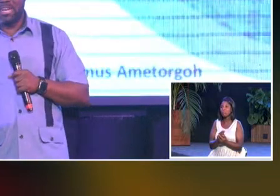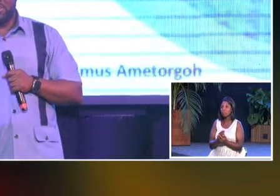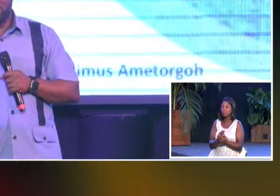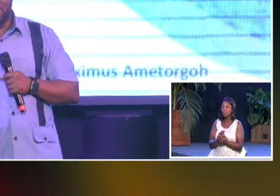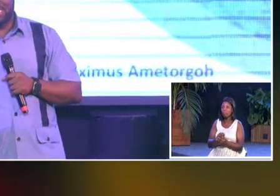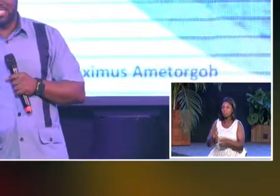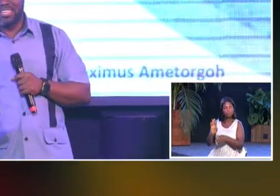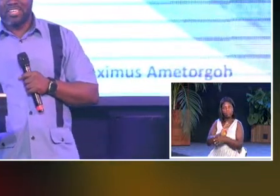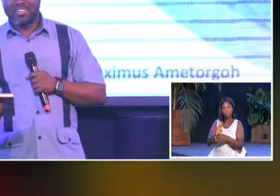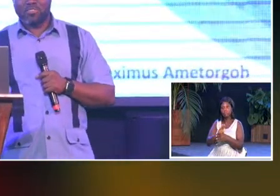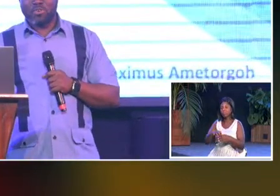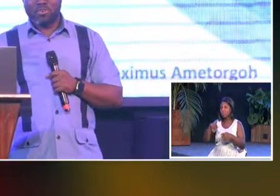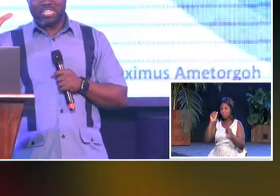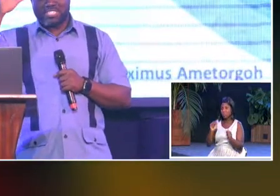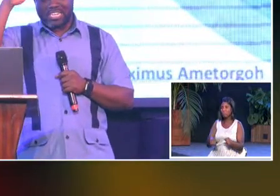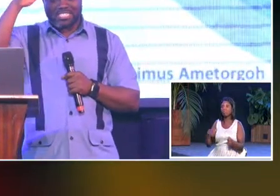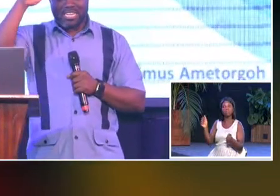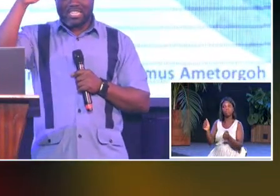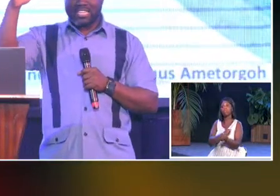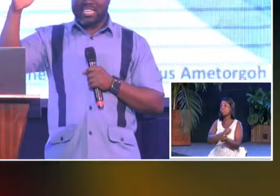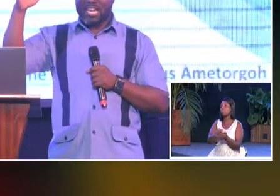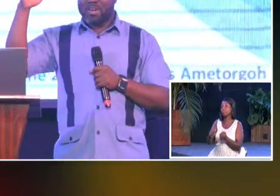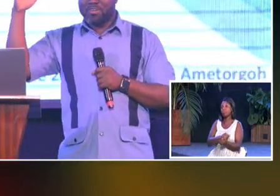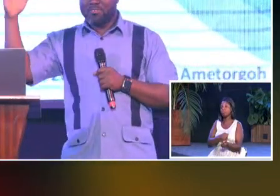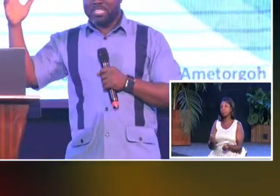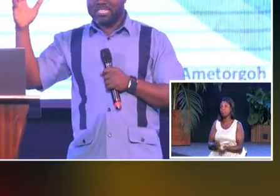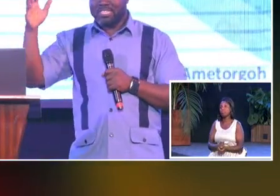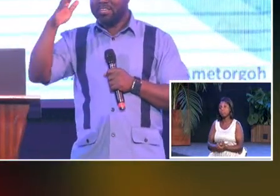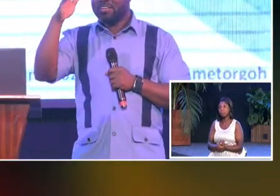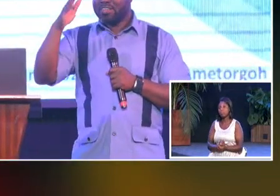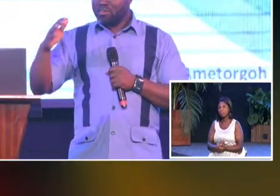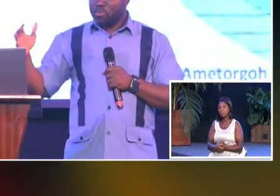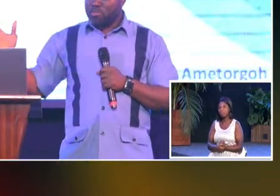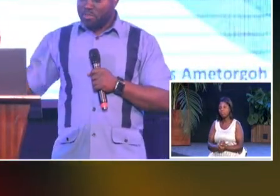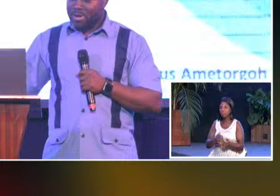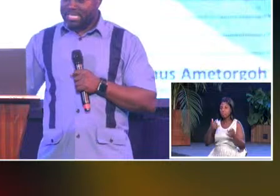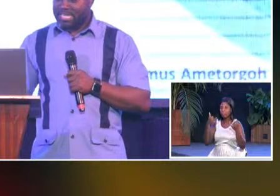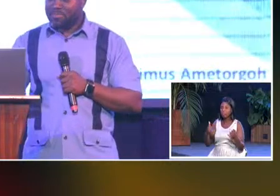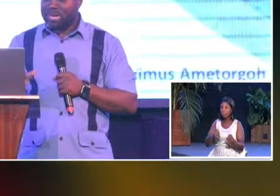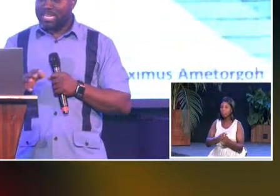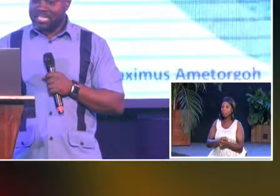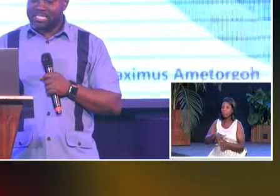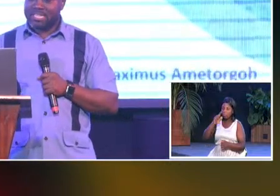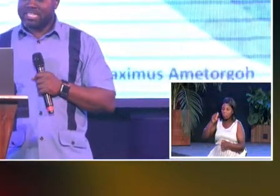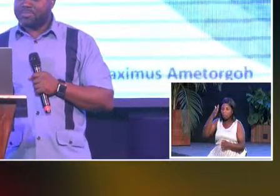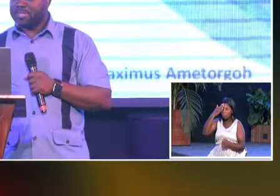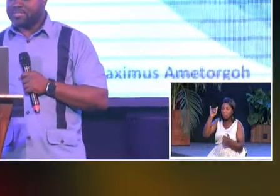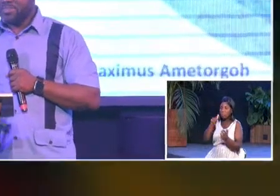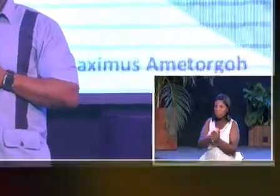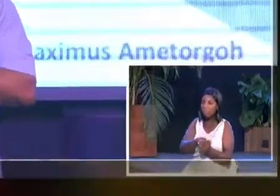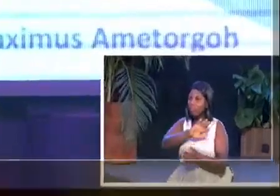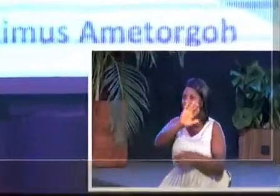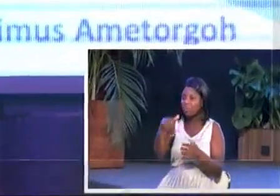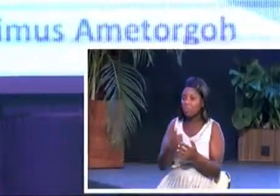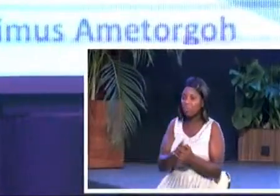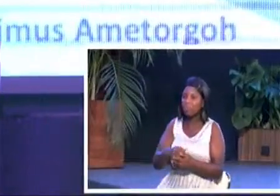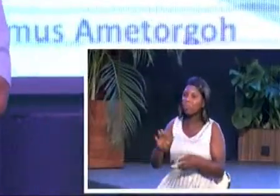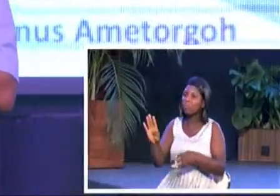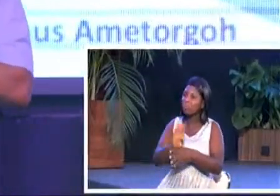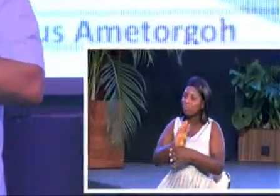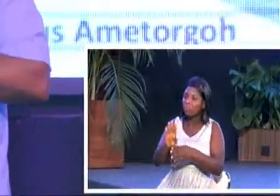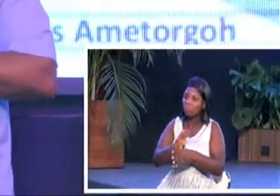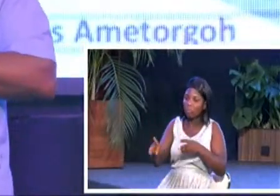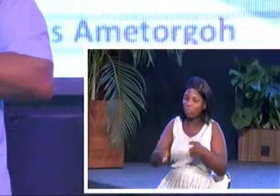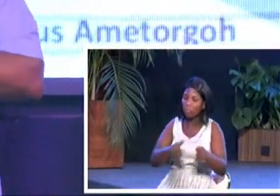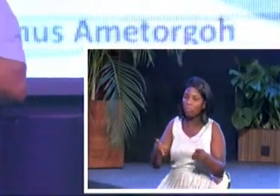something about innovation. So the traditional thinking about innovation will be formatted by the digital space. So under the company,